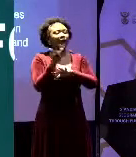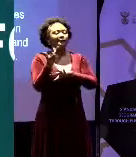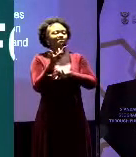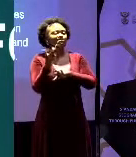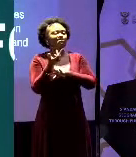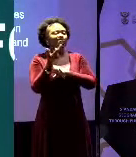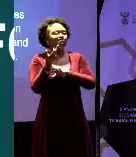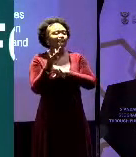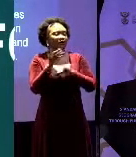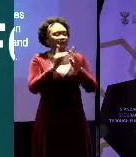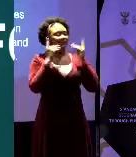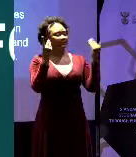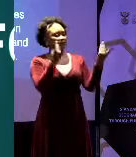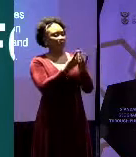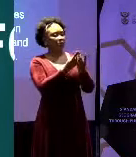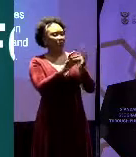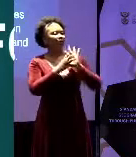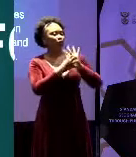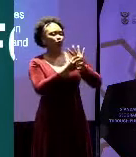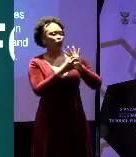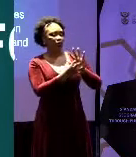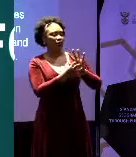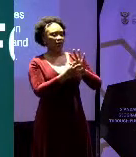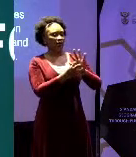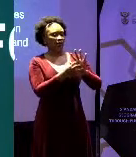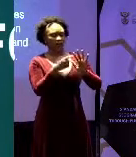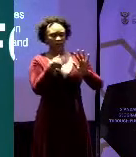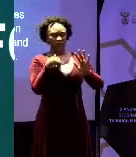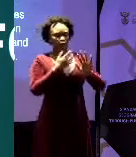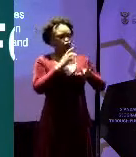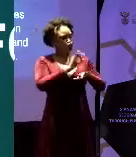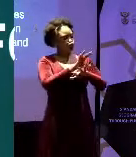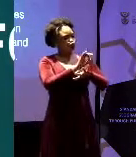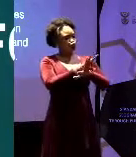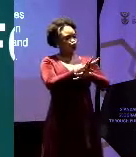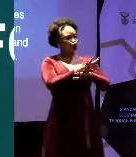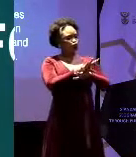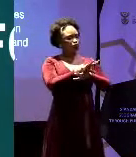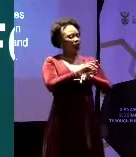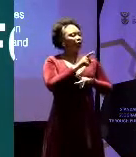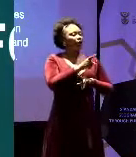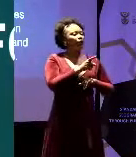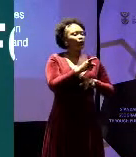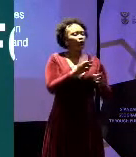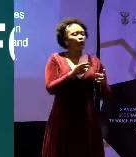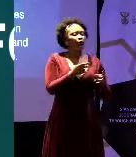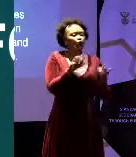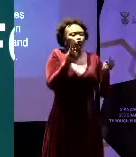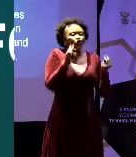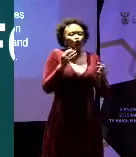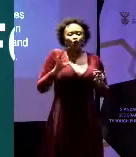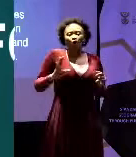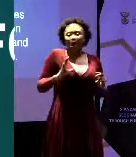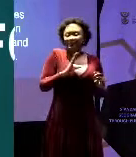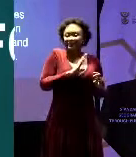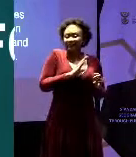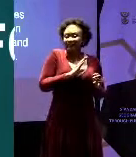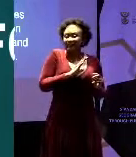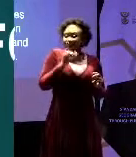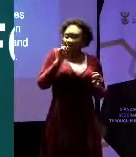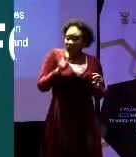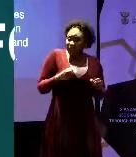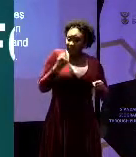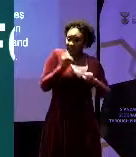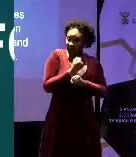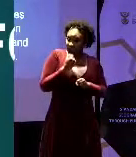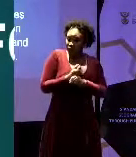to the department, for example, is what would it take for a new committee to function optimally